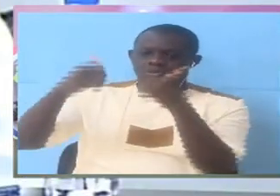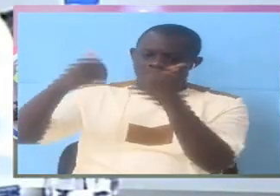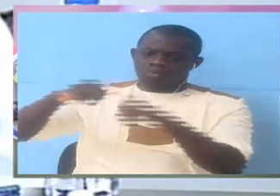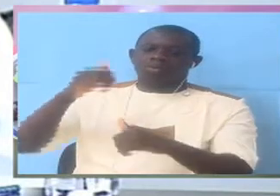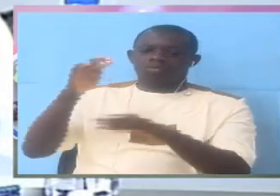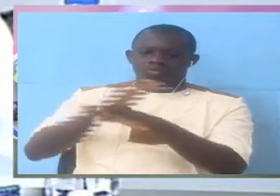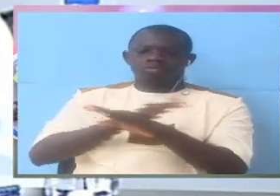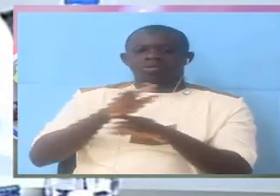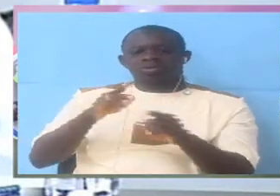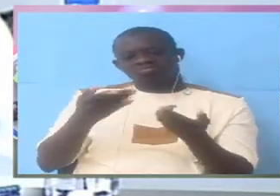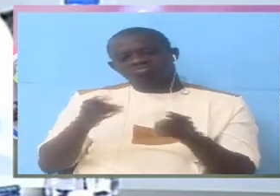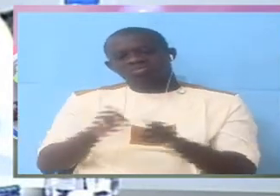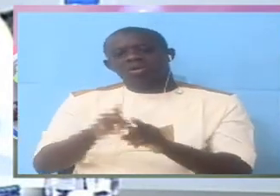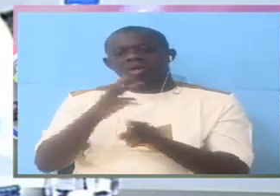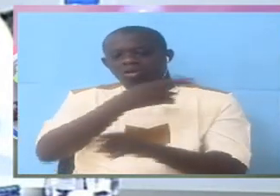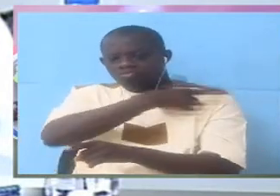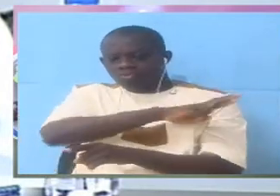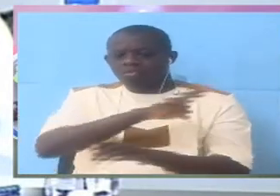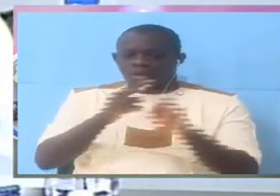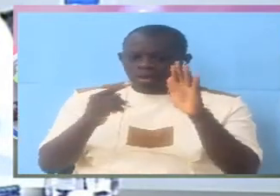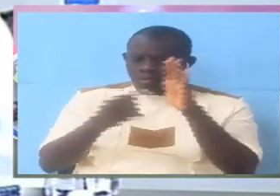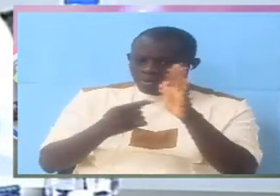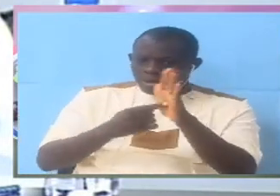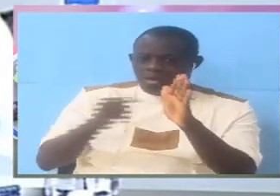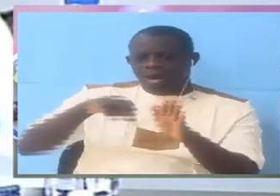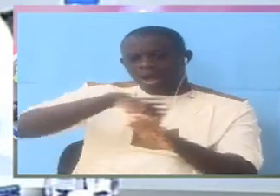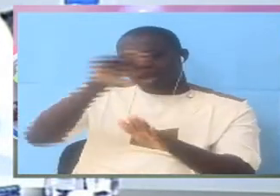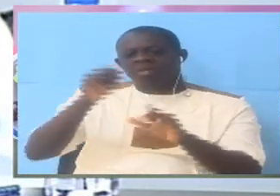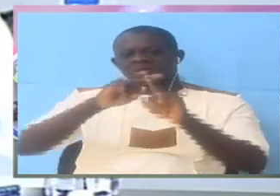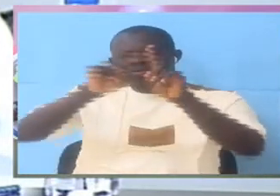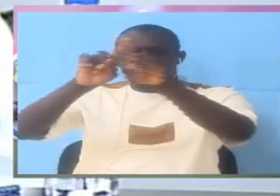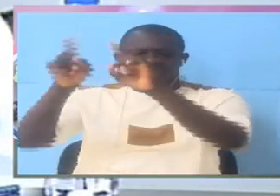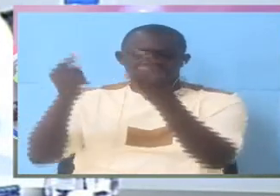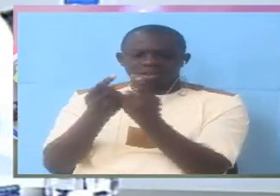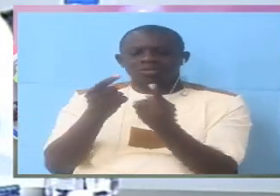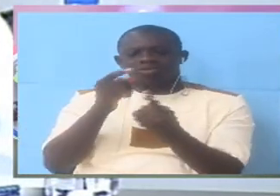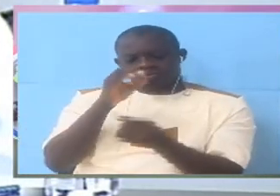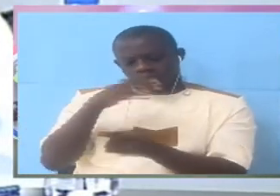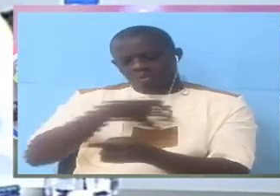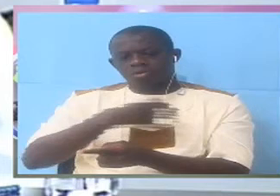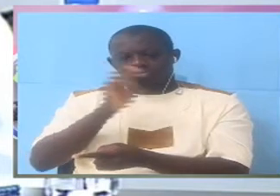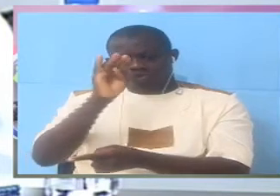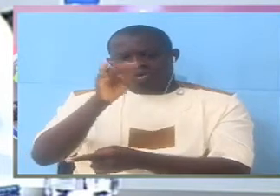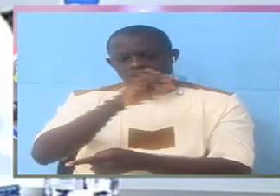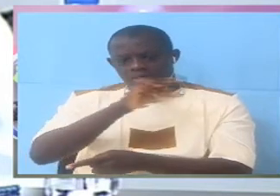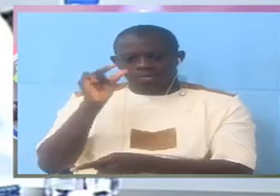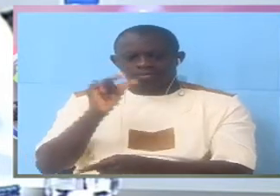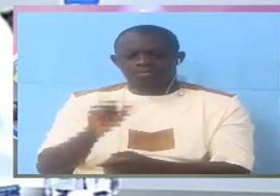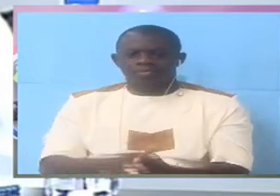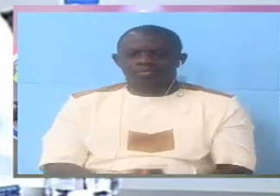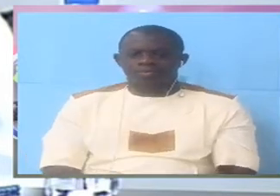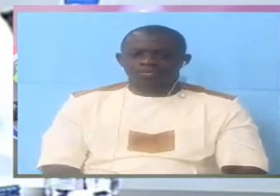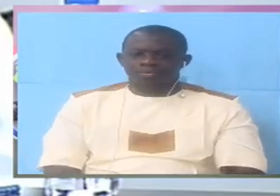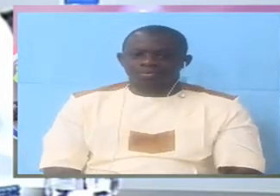That is religious fundamentalism and whatever you call it. Dino Maranya.